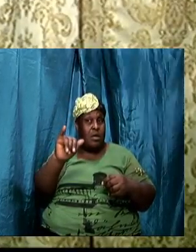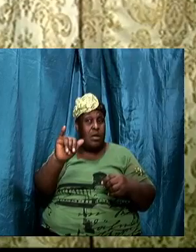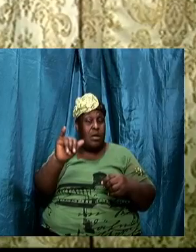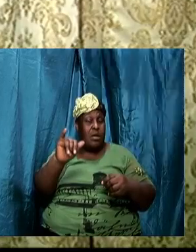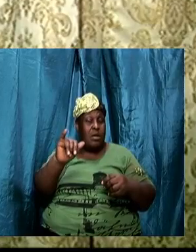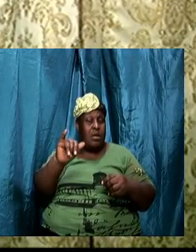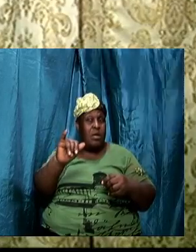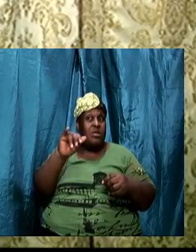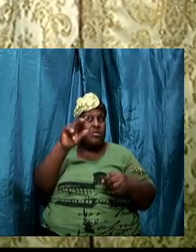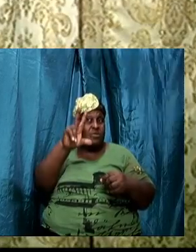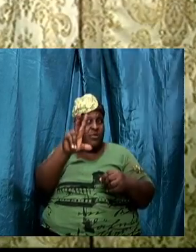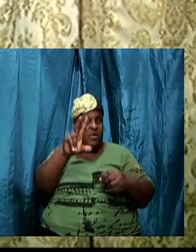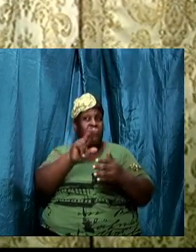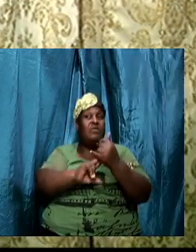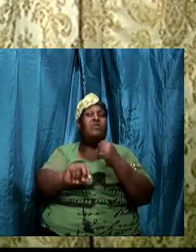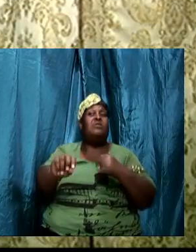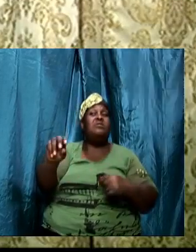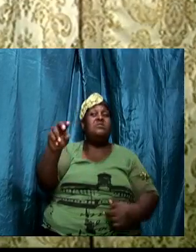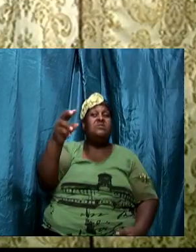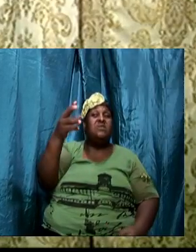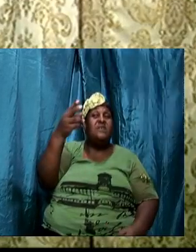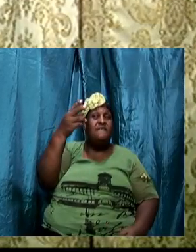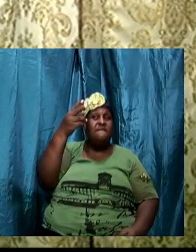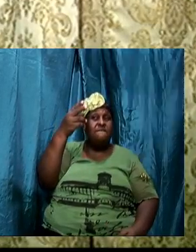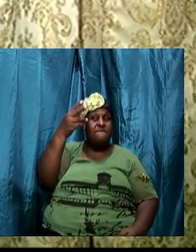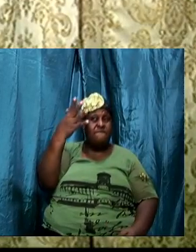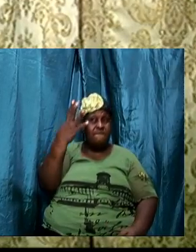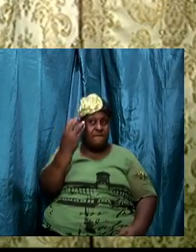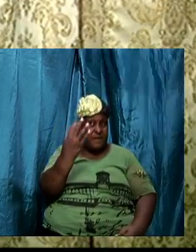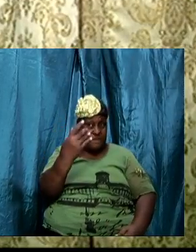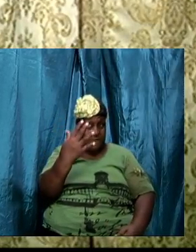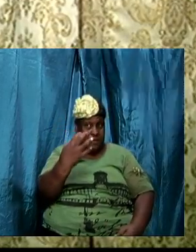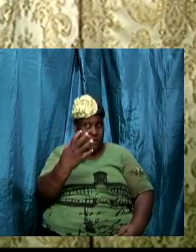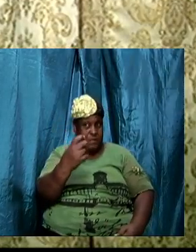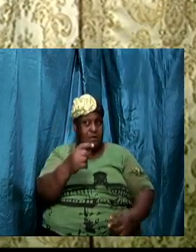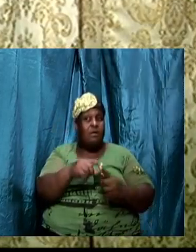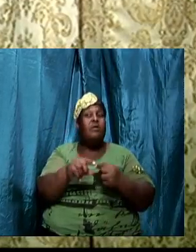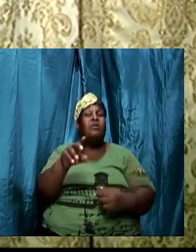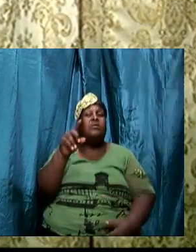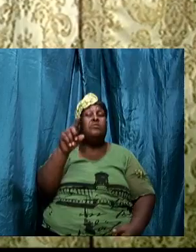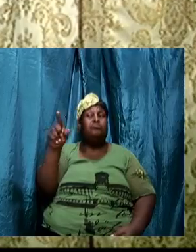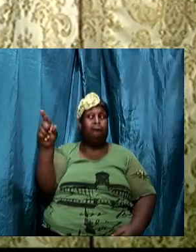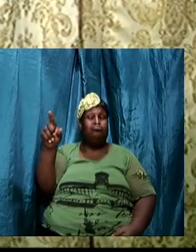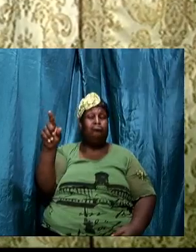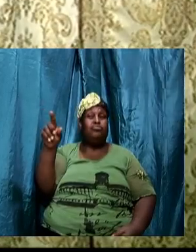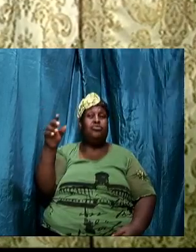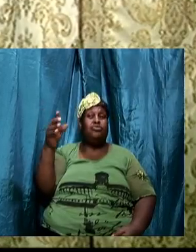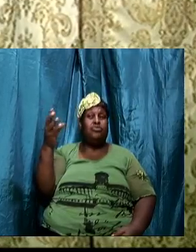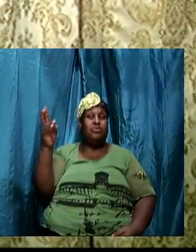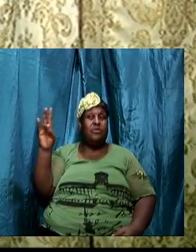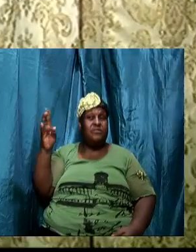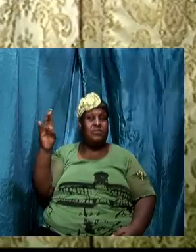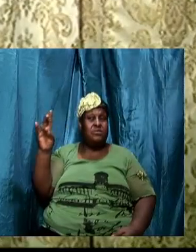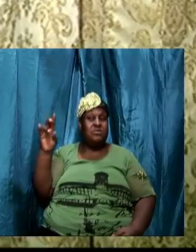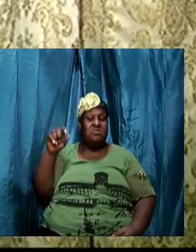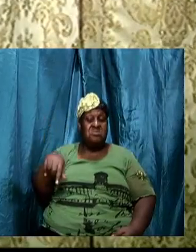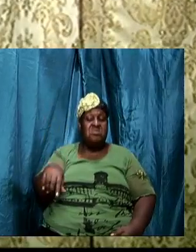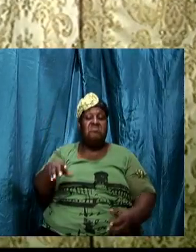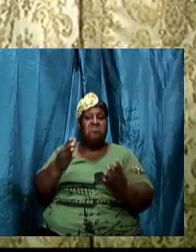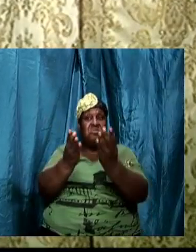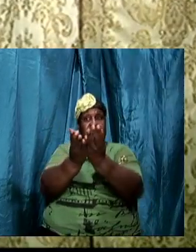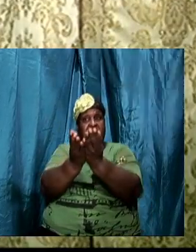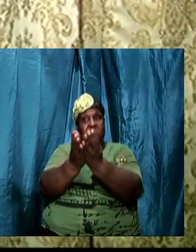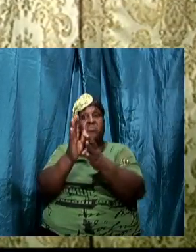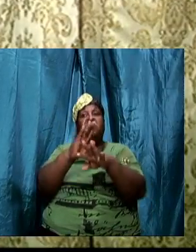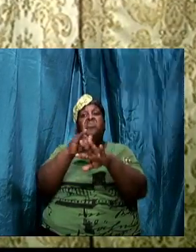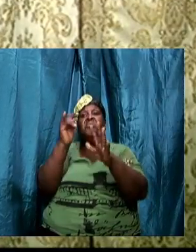a hint of how valuable, of how deep this book that we call the Bible is.